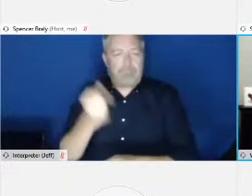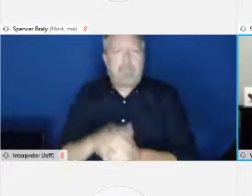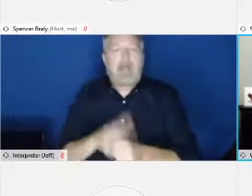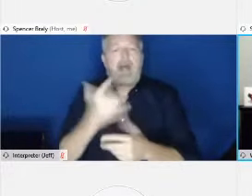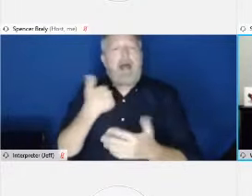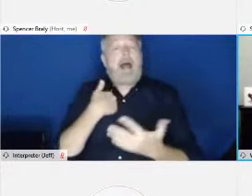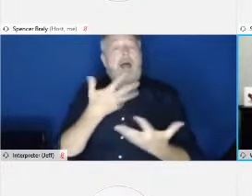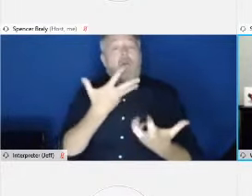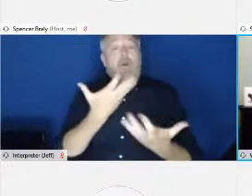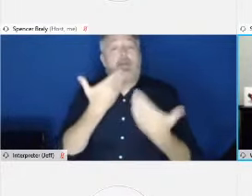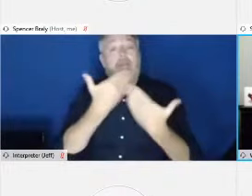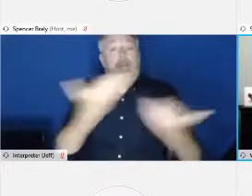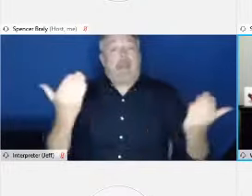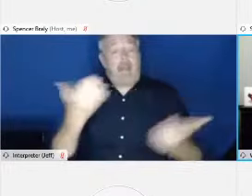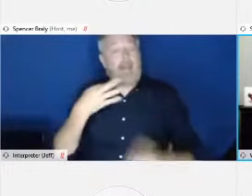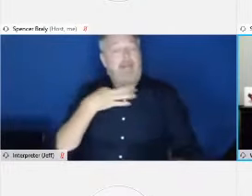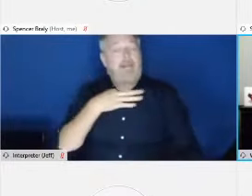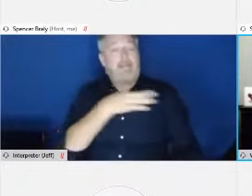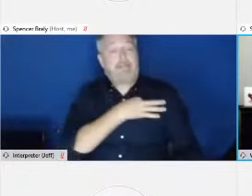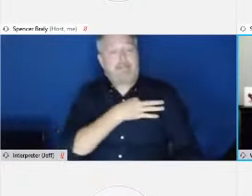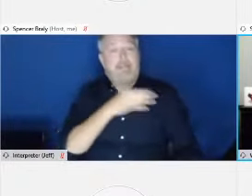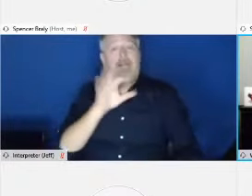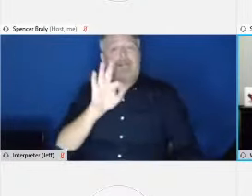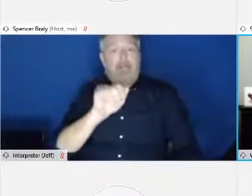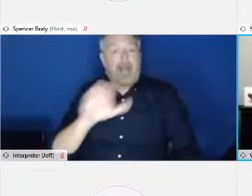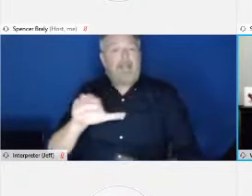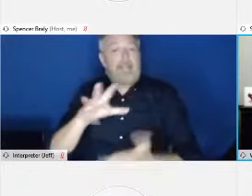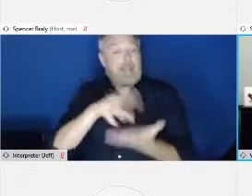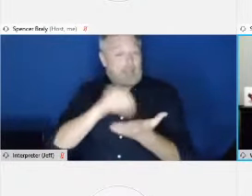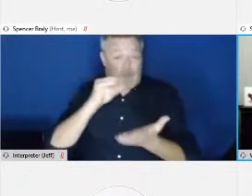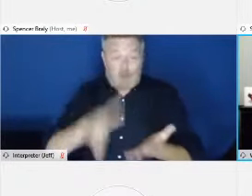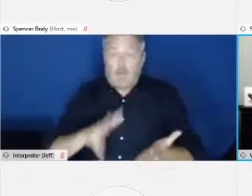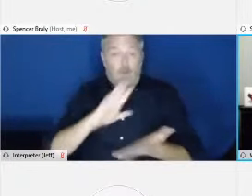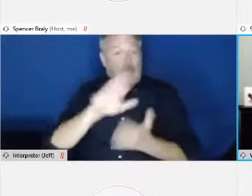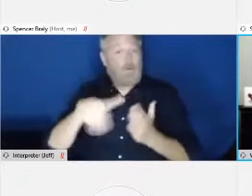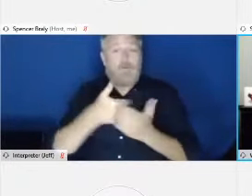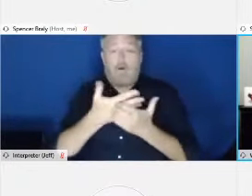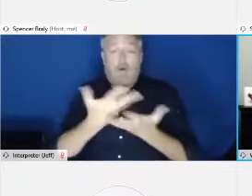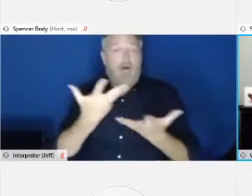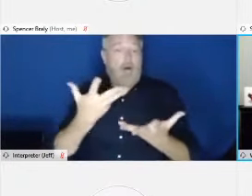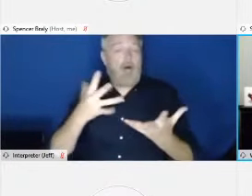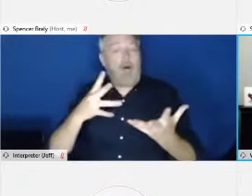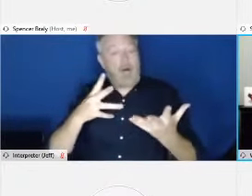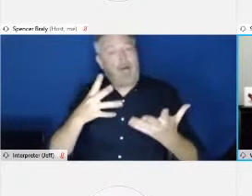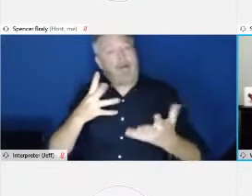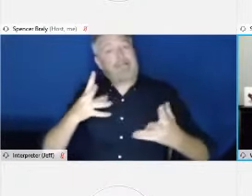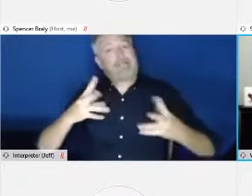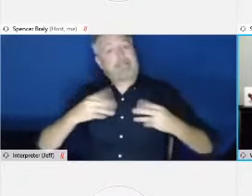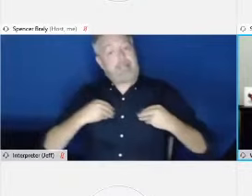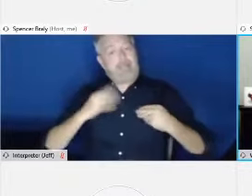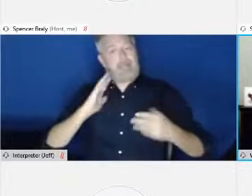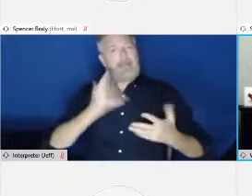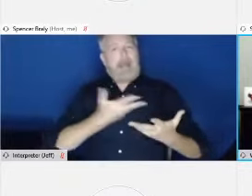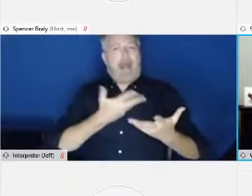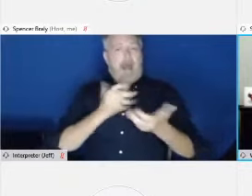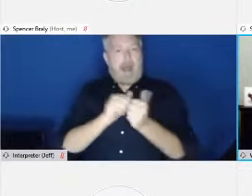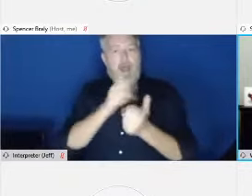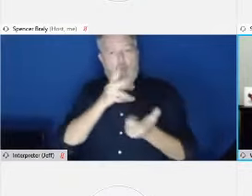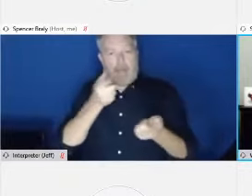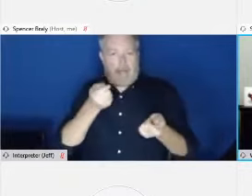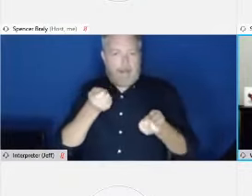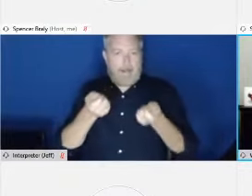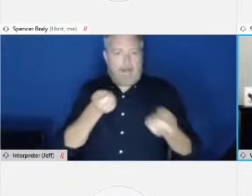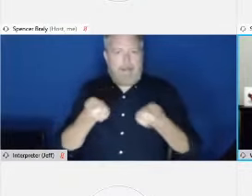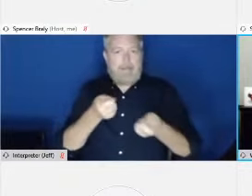our faculty, staff, and students who have embraced our mitigation strategies and our Cyclones